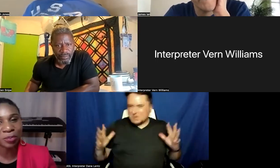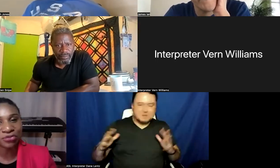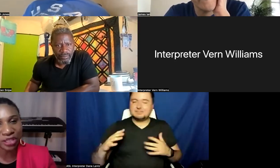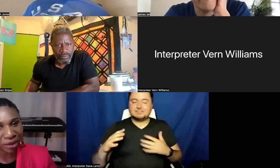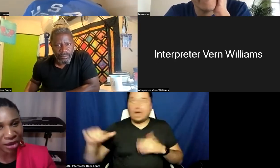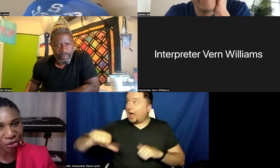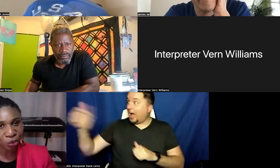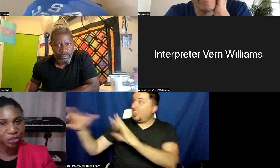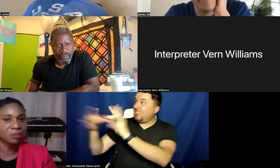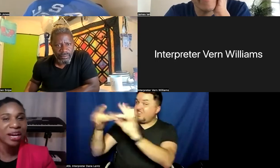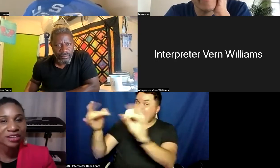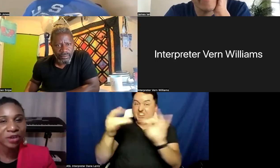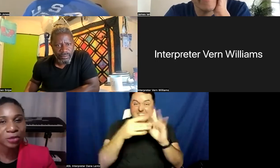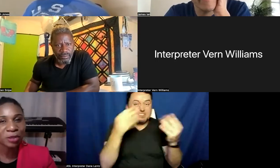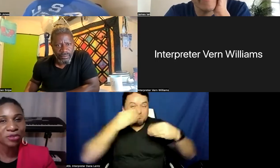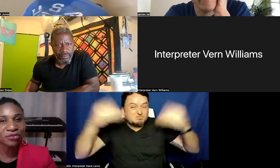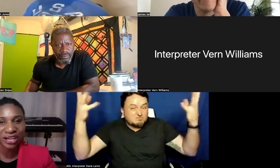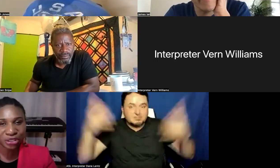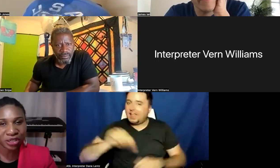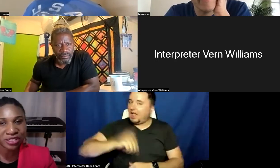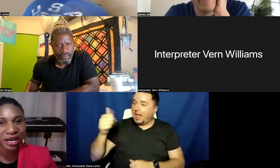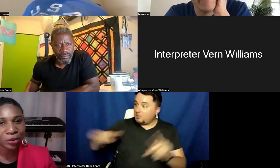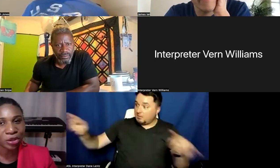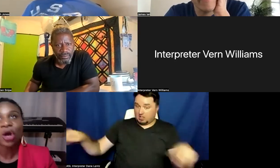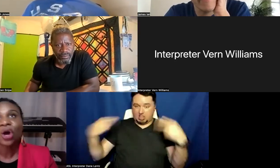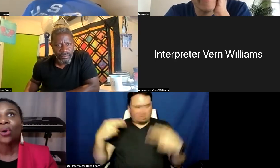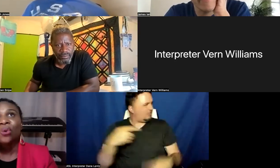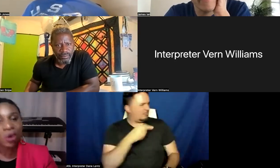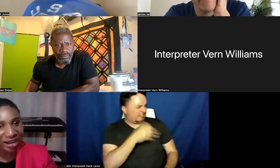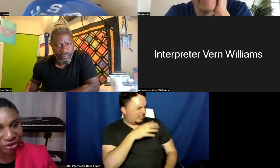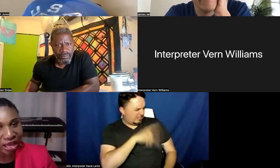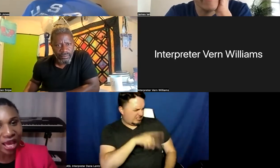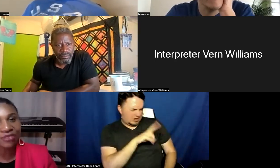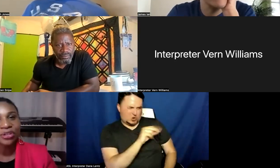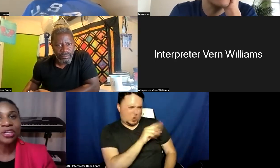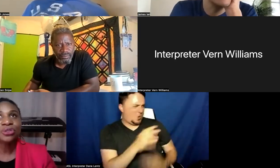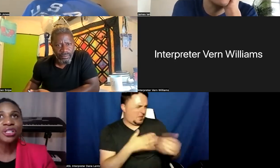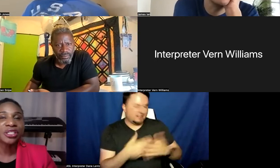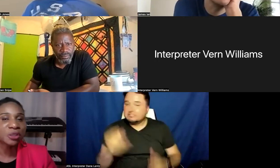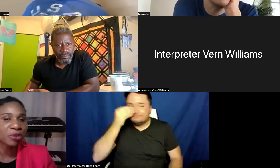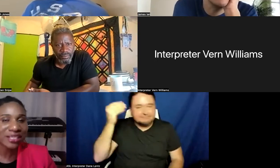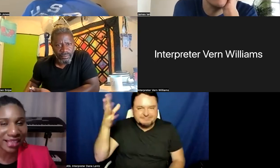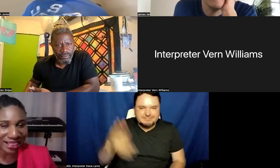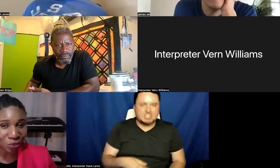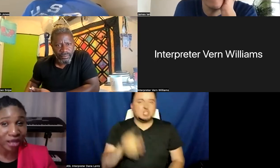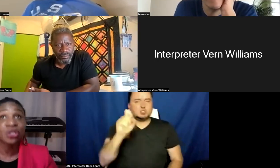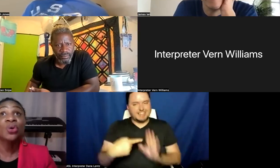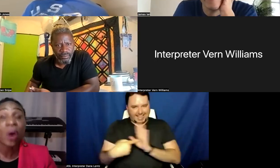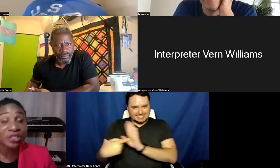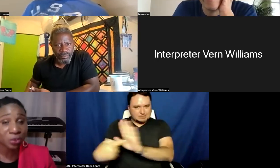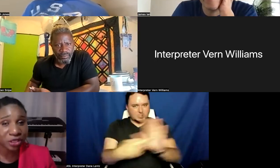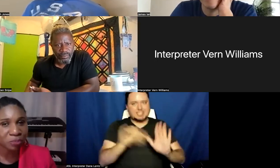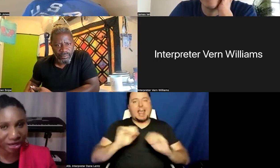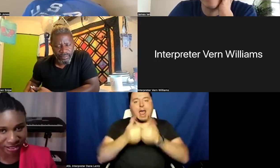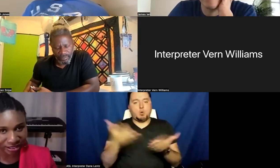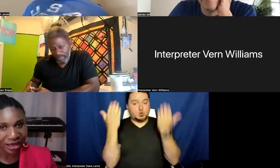people feel about you, despite if other people find you undesirable or whatever, I feel that you should express that the way you want